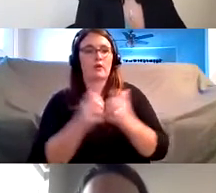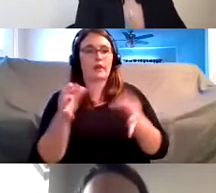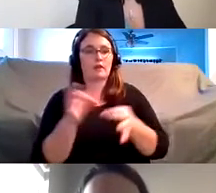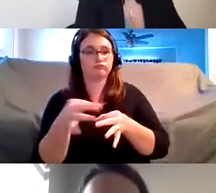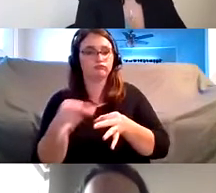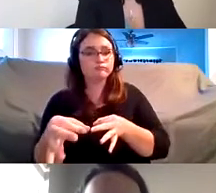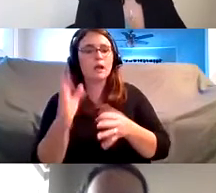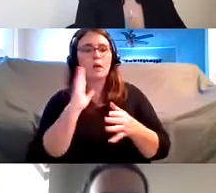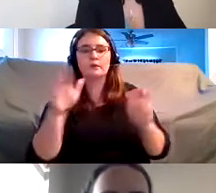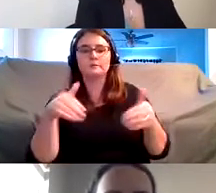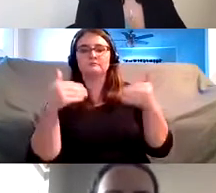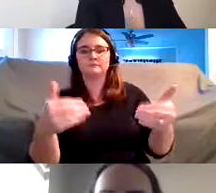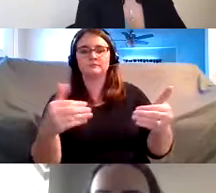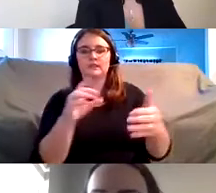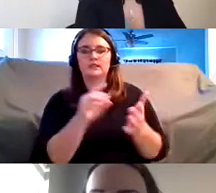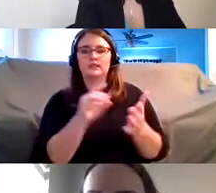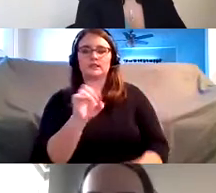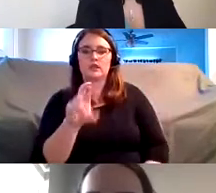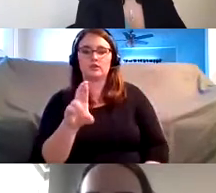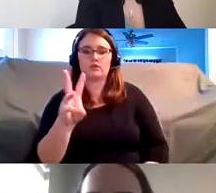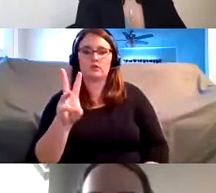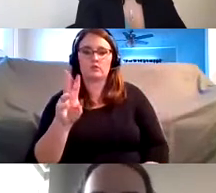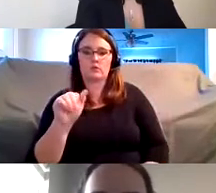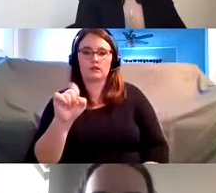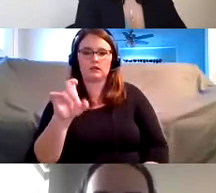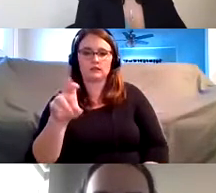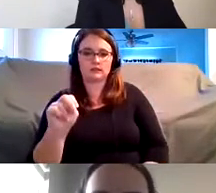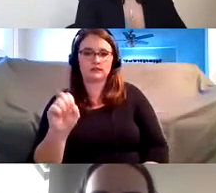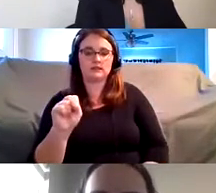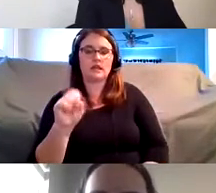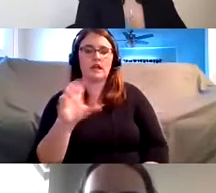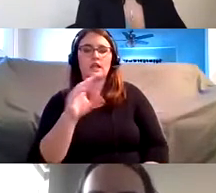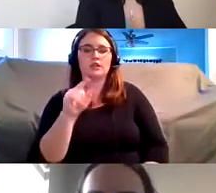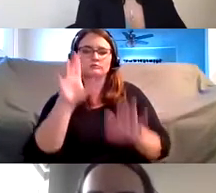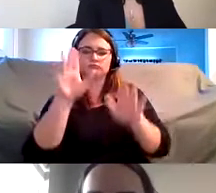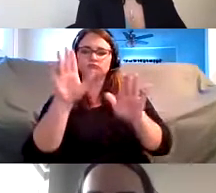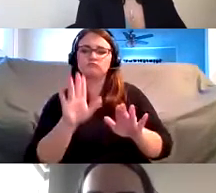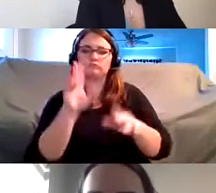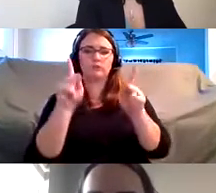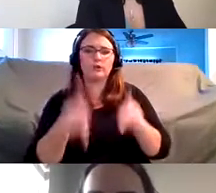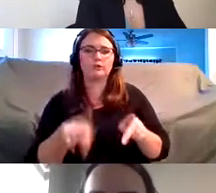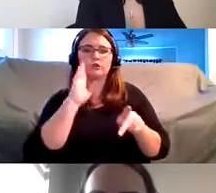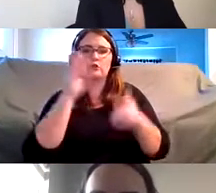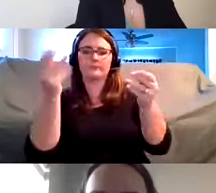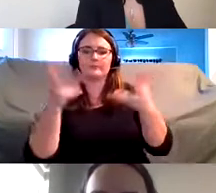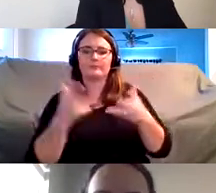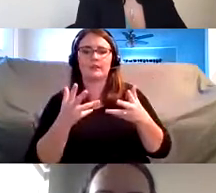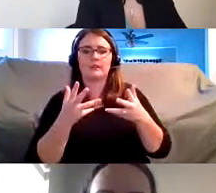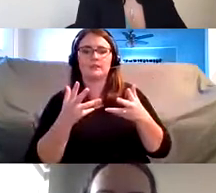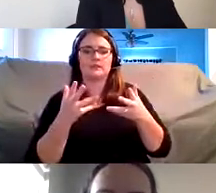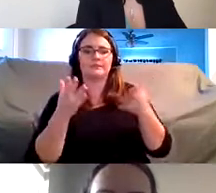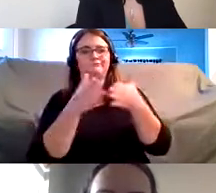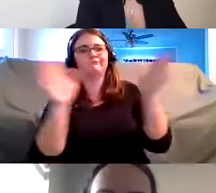Dr. Loaces, who is an amazing, amazing person, and she will be giving us an overview of what